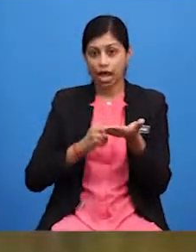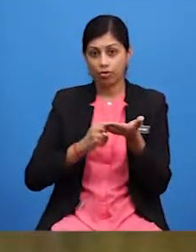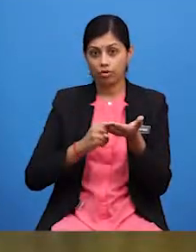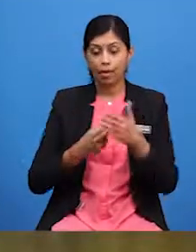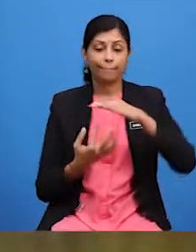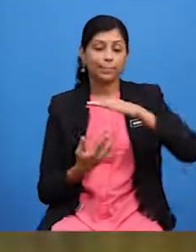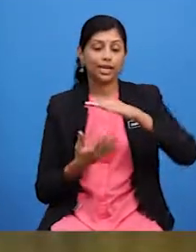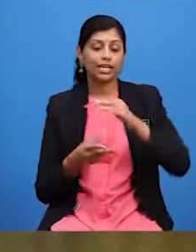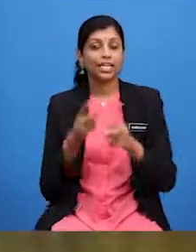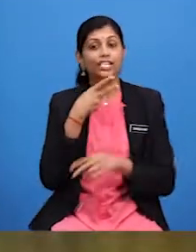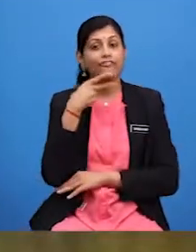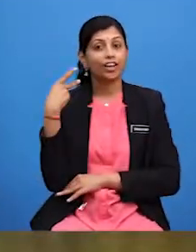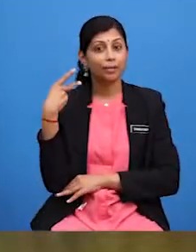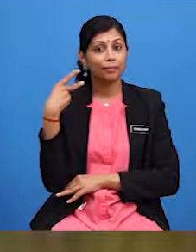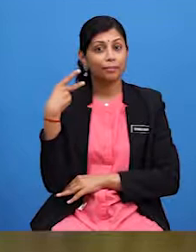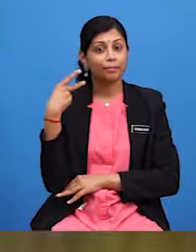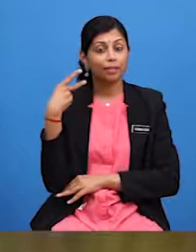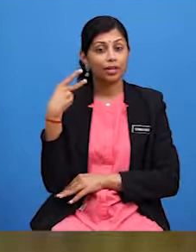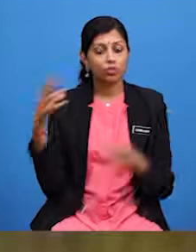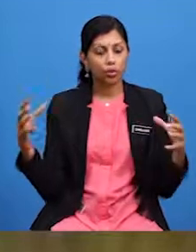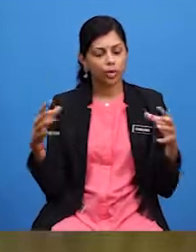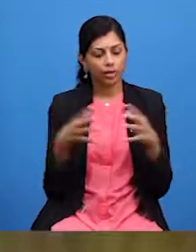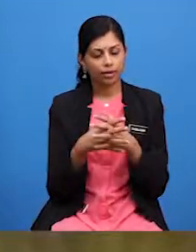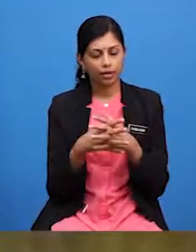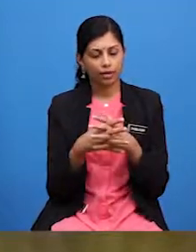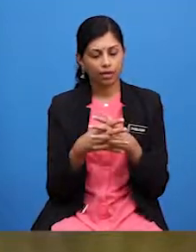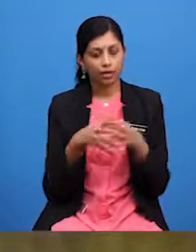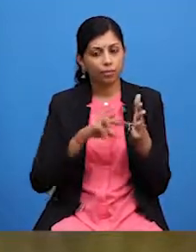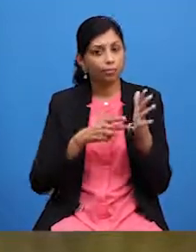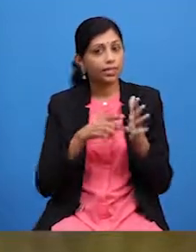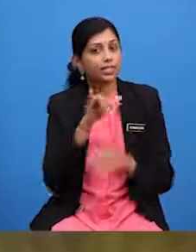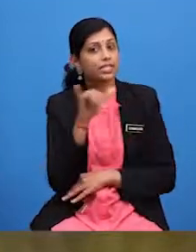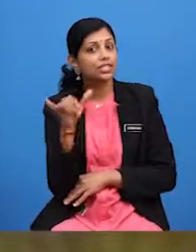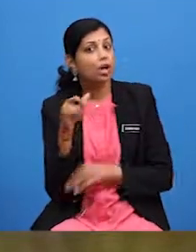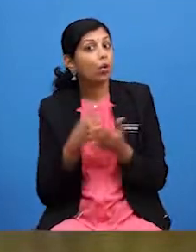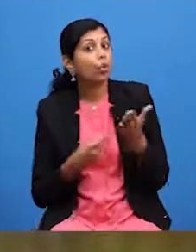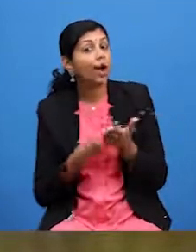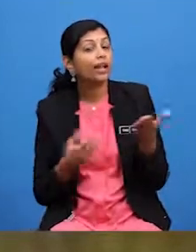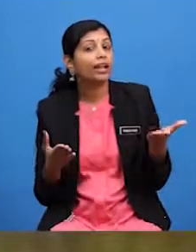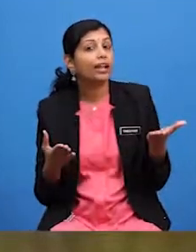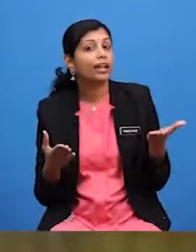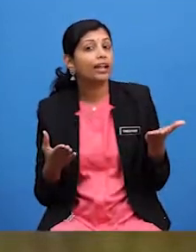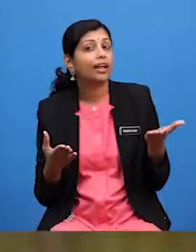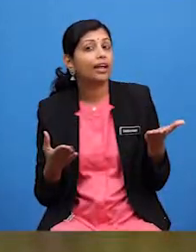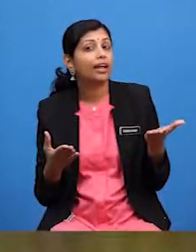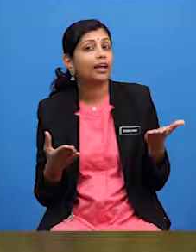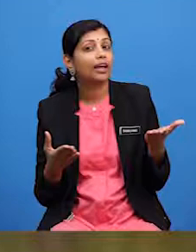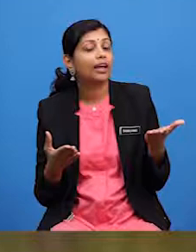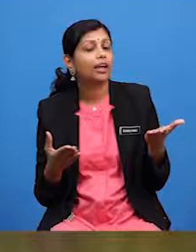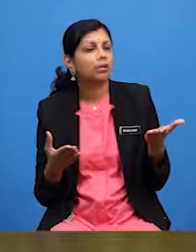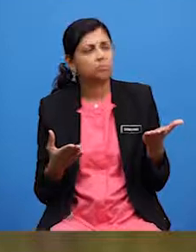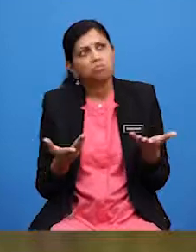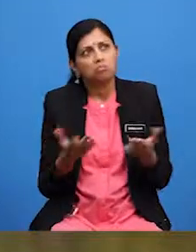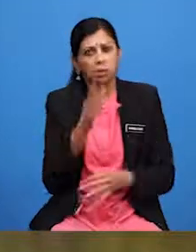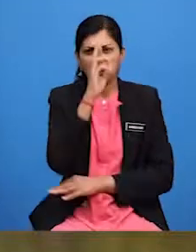them together, we get the idea that the word sunburn is a condition where red,